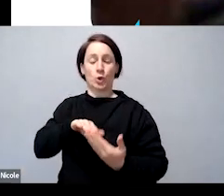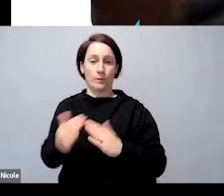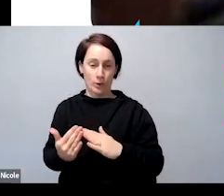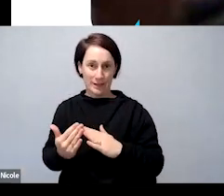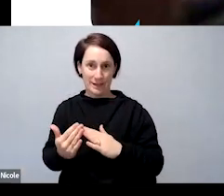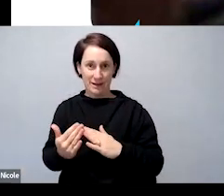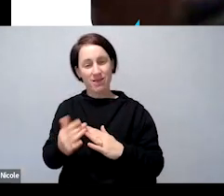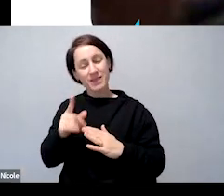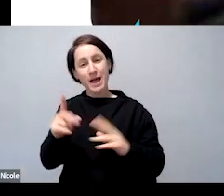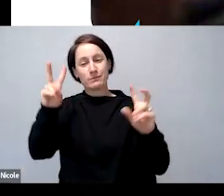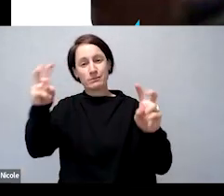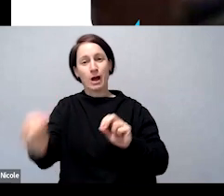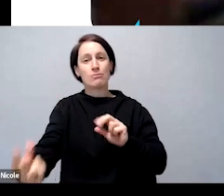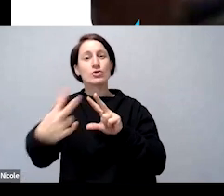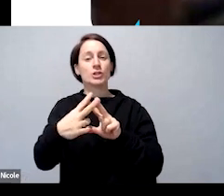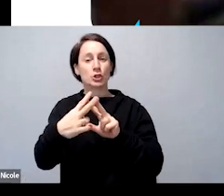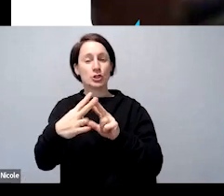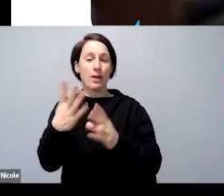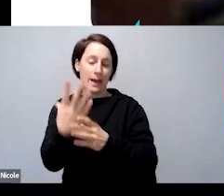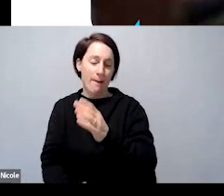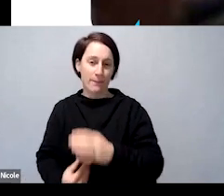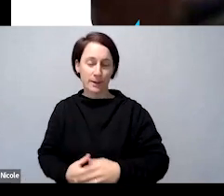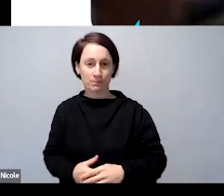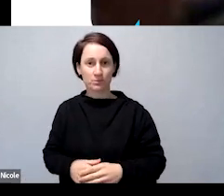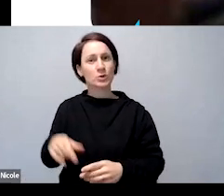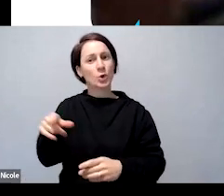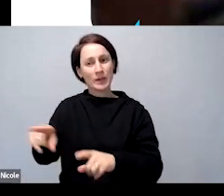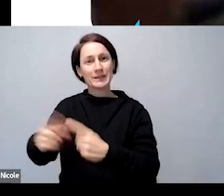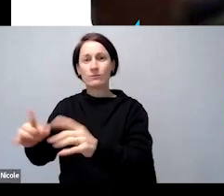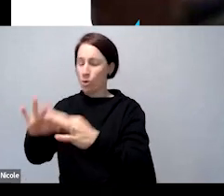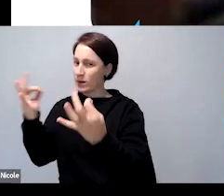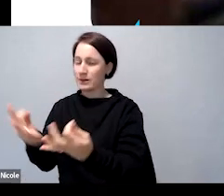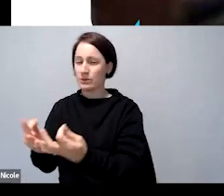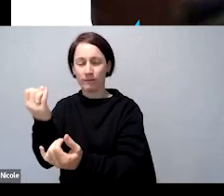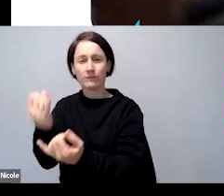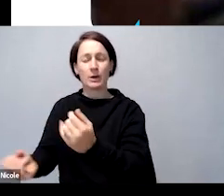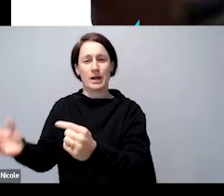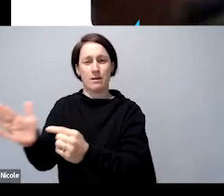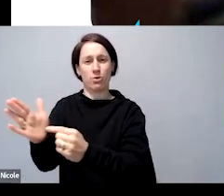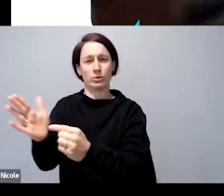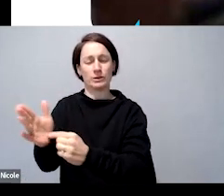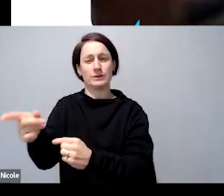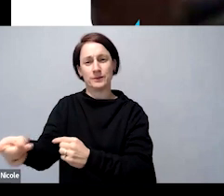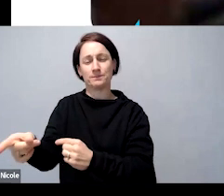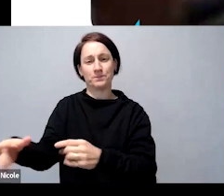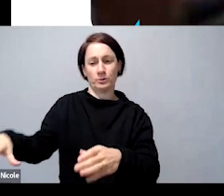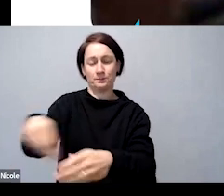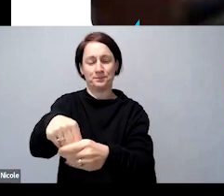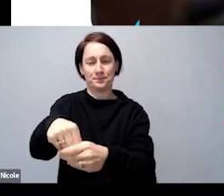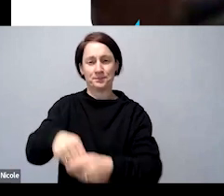this process. And we'll talk a little bit more about the roles, the important roles of organizations in this space too. Next slide,